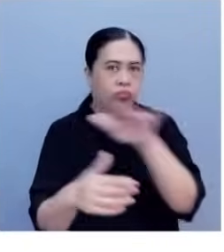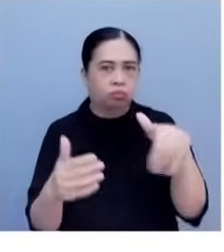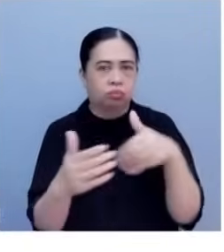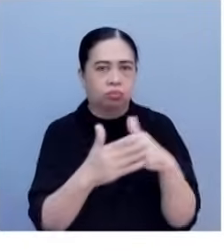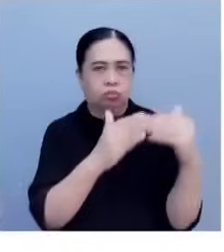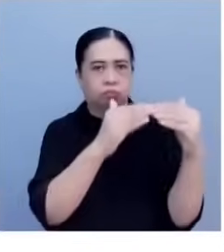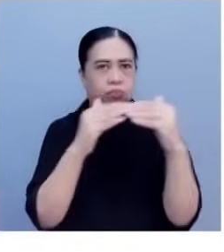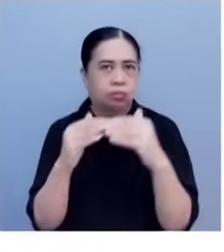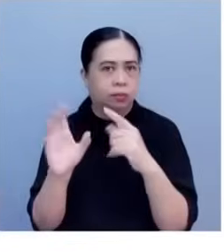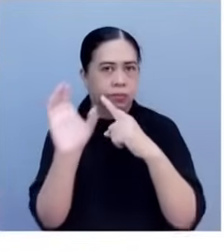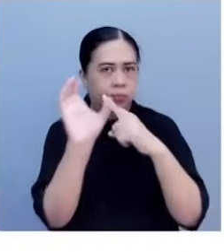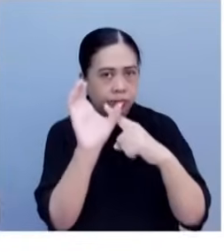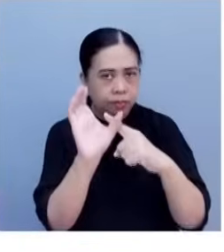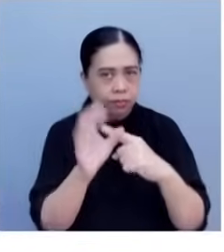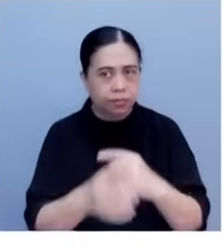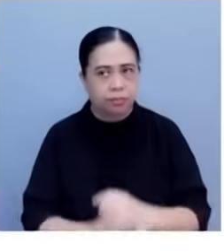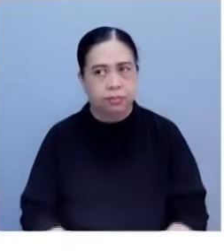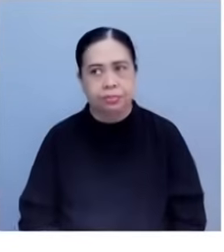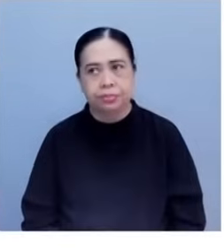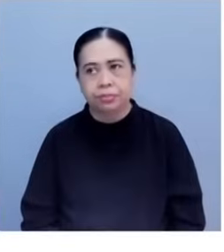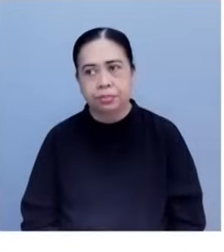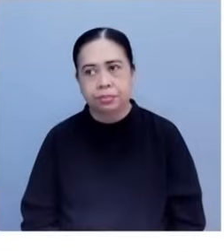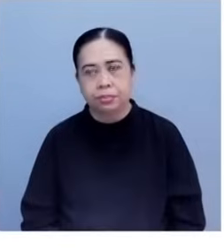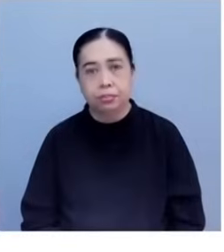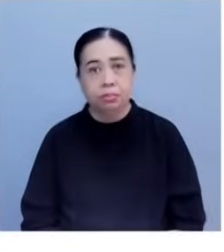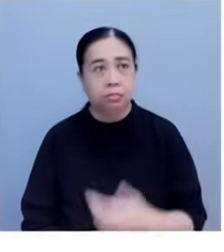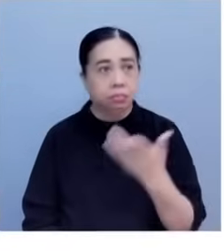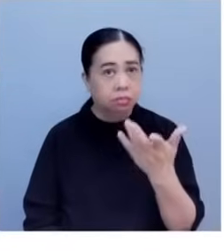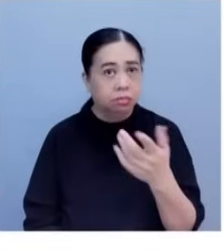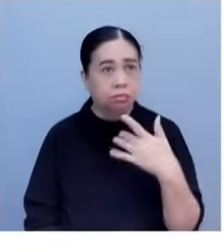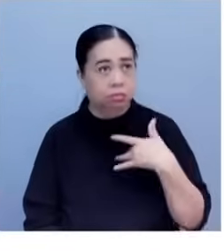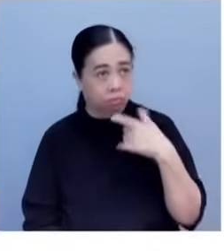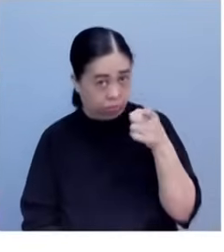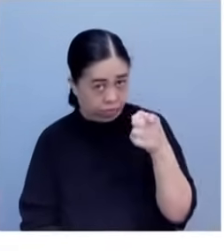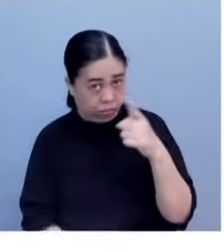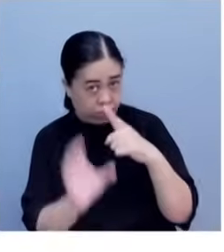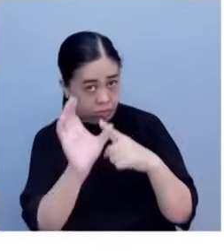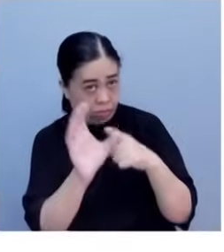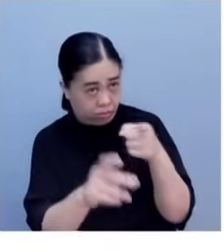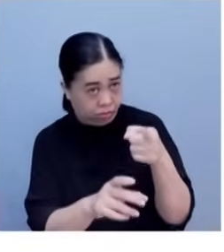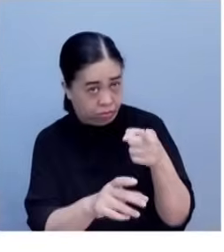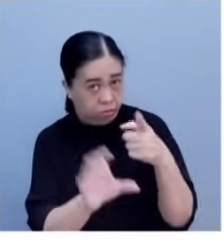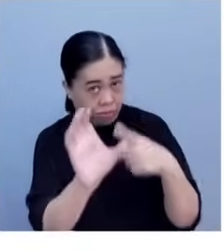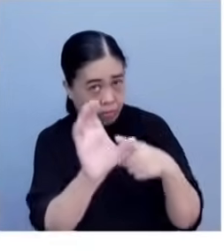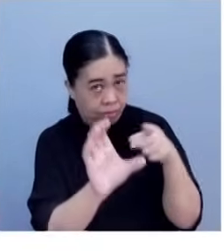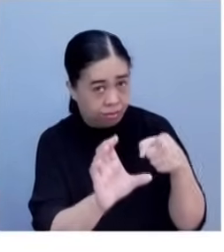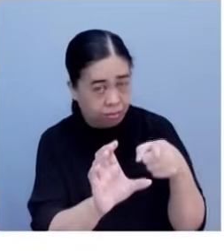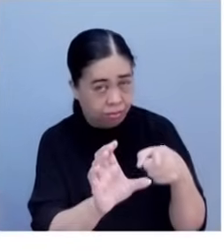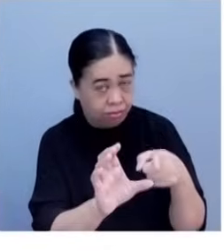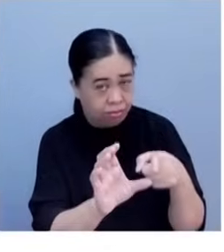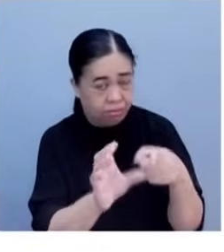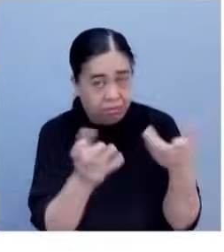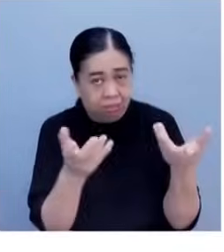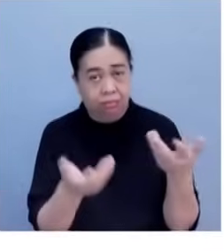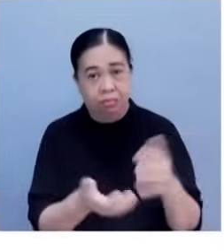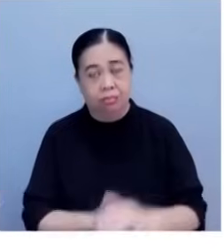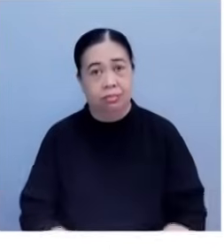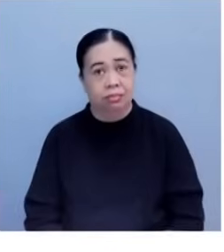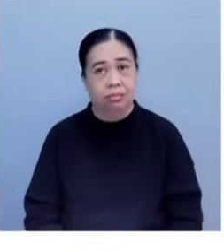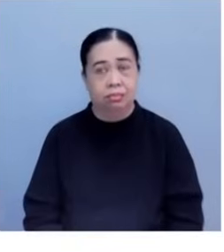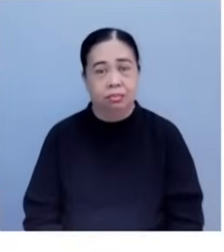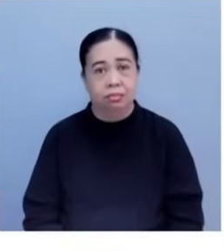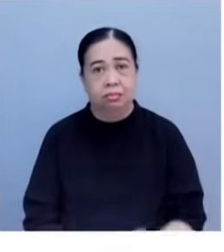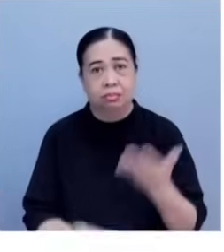communists. But if the representative feels she is a communist, that's another story. That